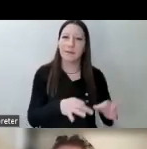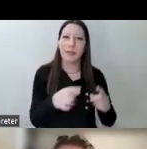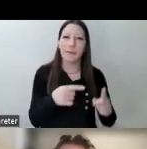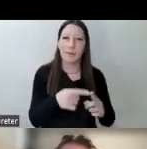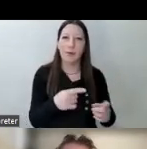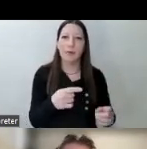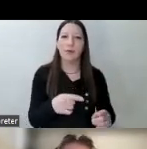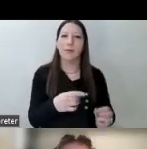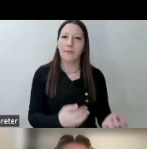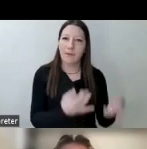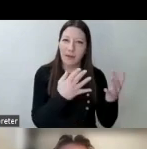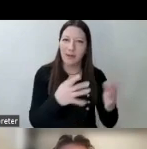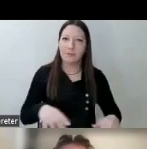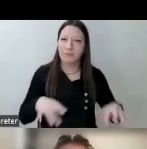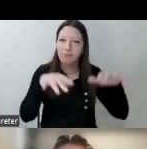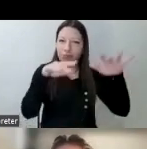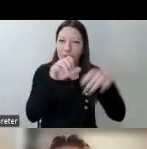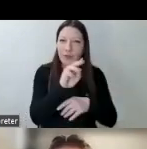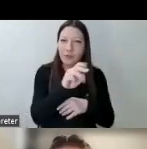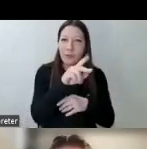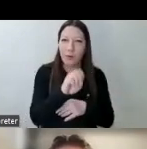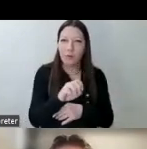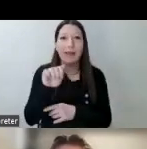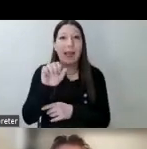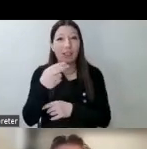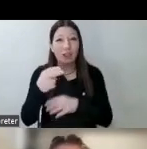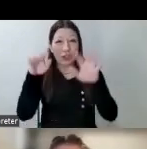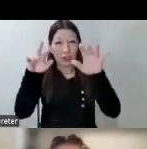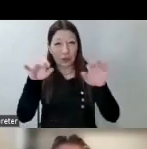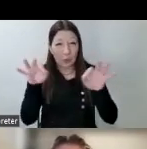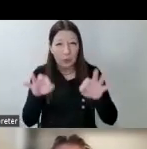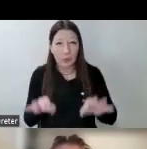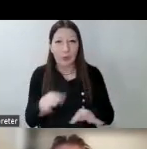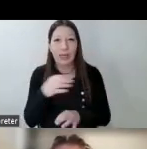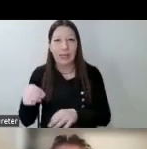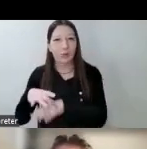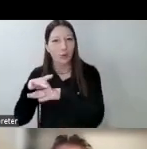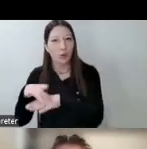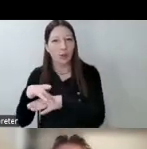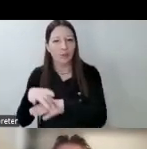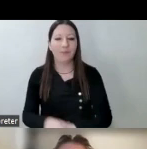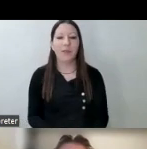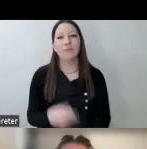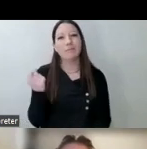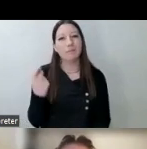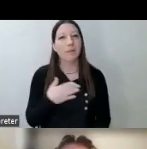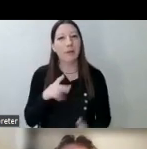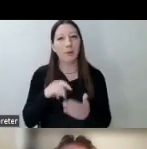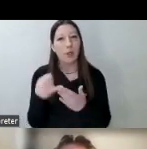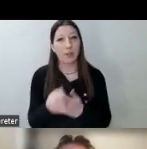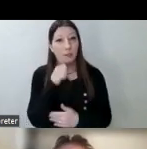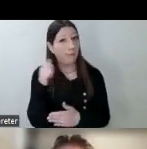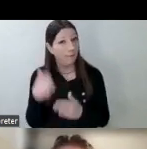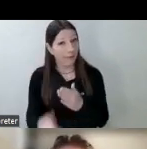point. There's still a lot of field work and research to be done before I would consider this quote unquote finished. But that said,